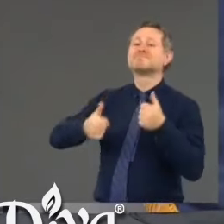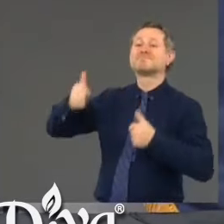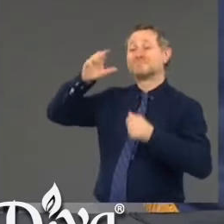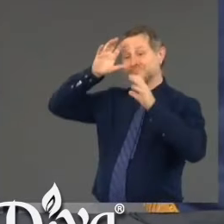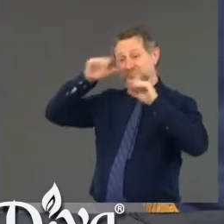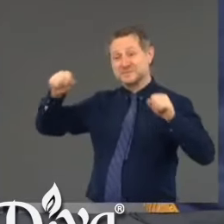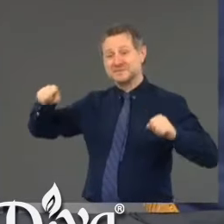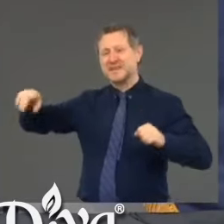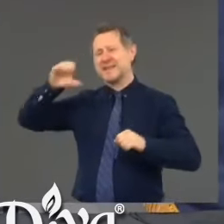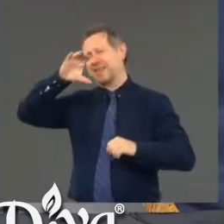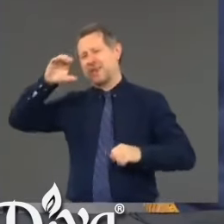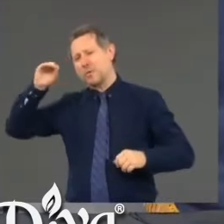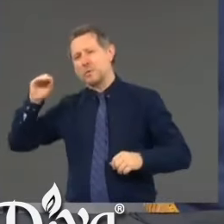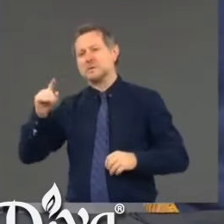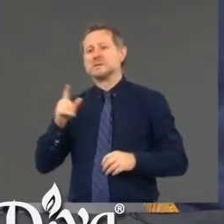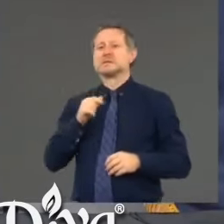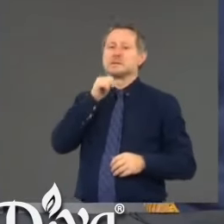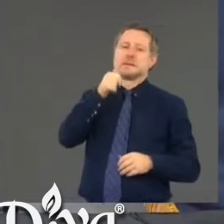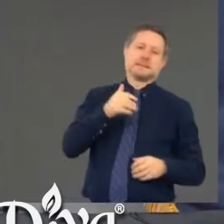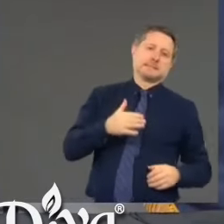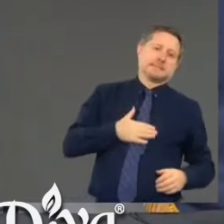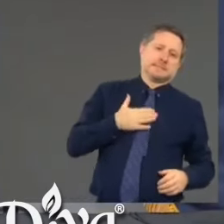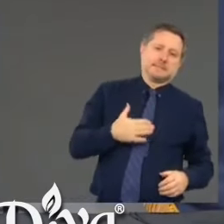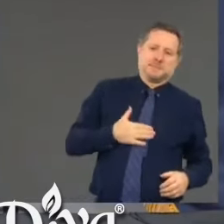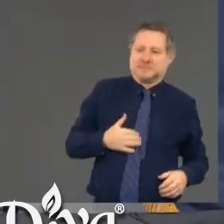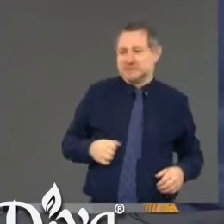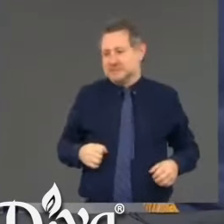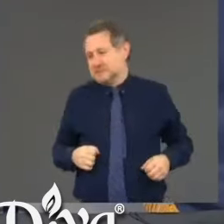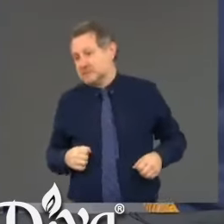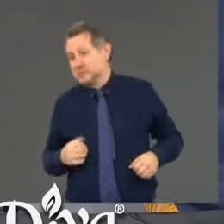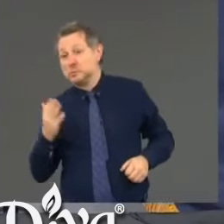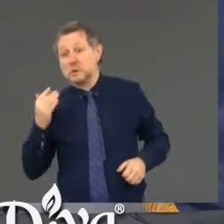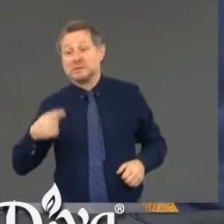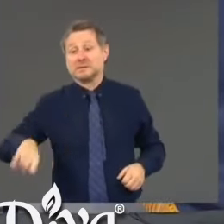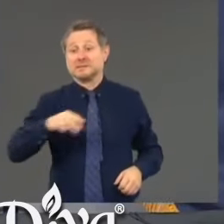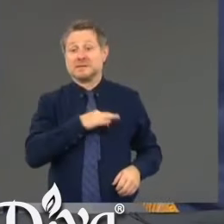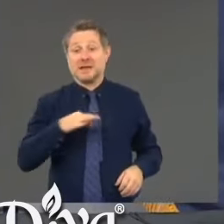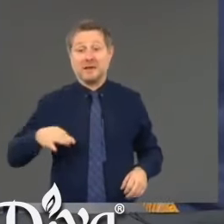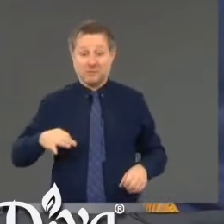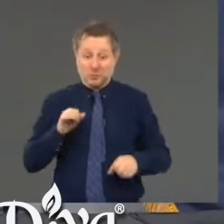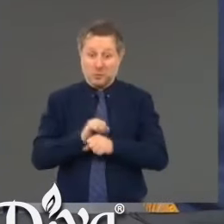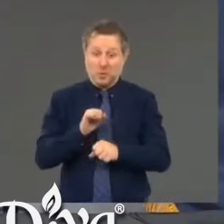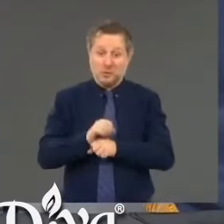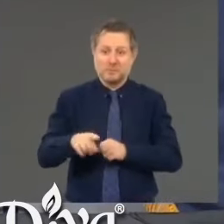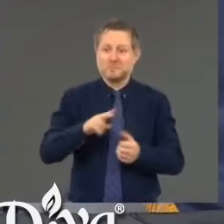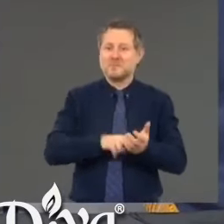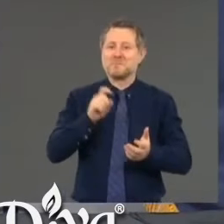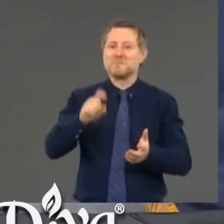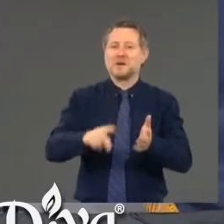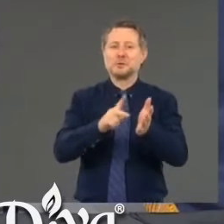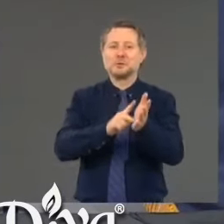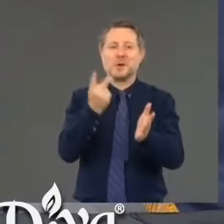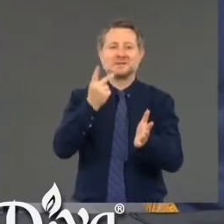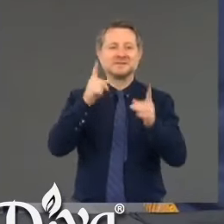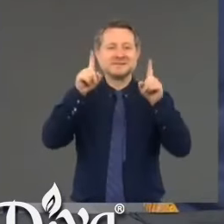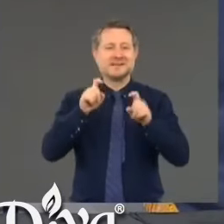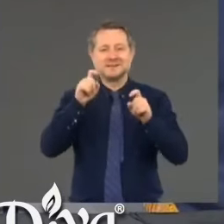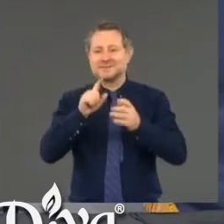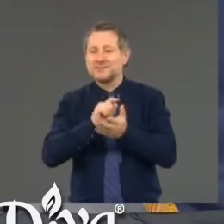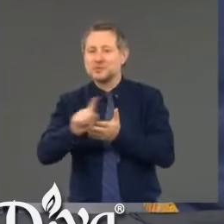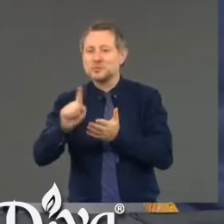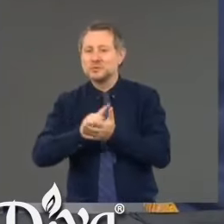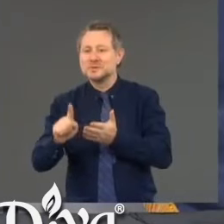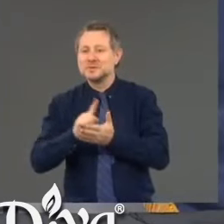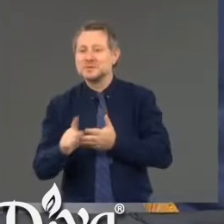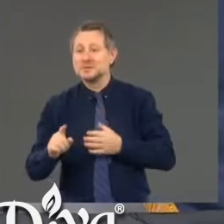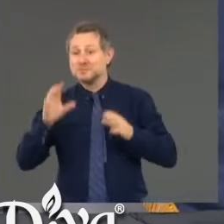that says a nursing home staff person has to get tested twice a week. They think this is unduly